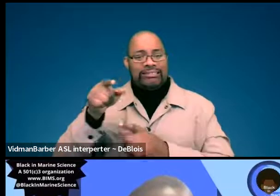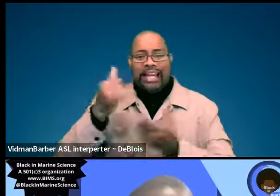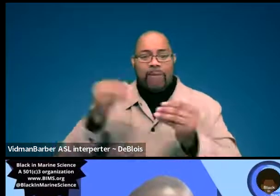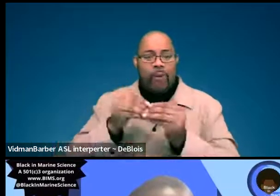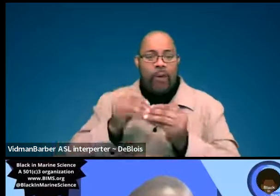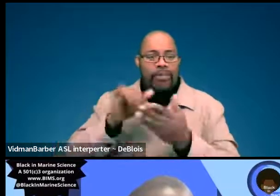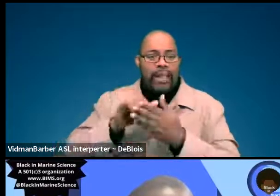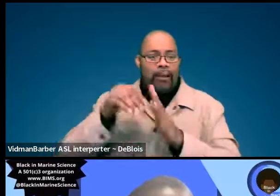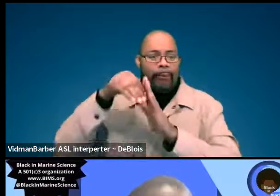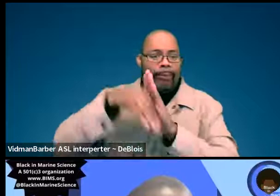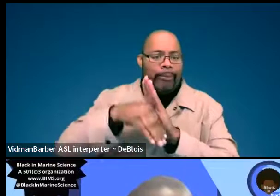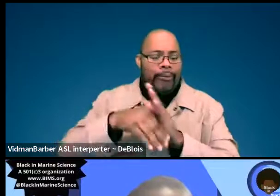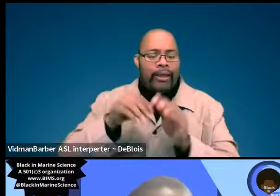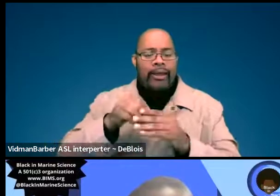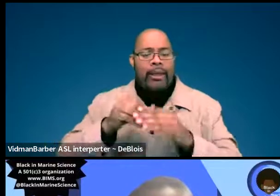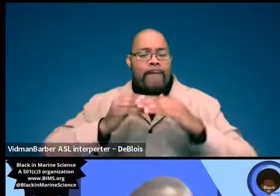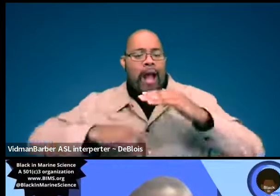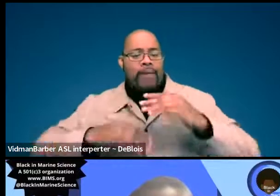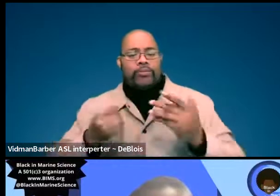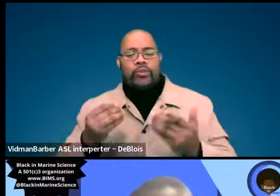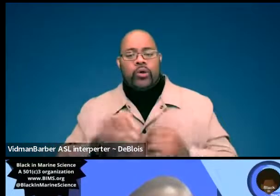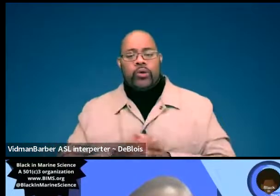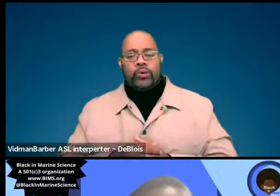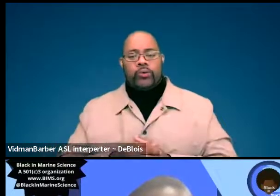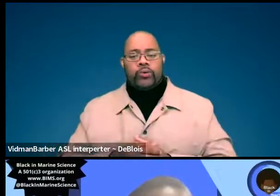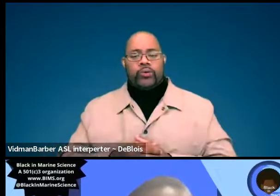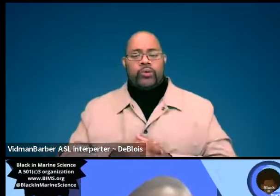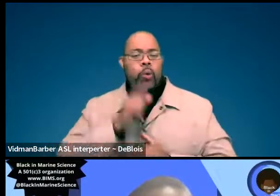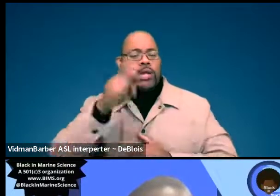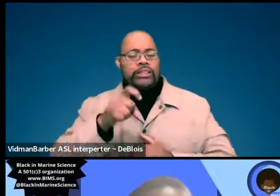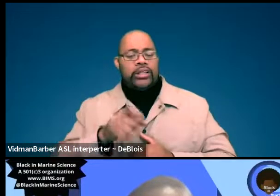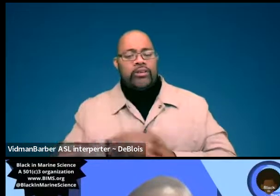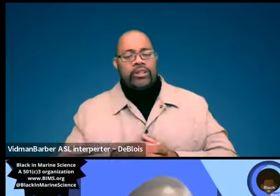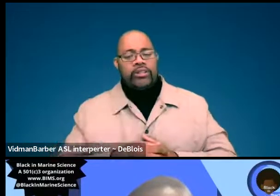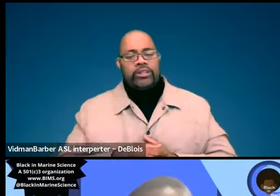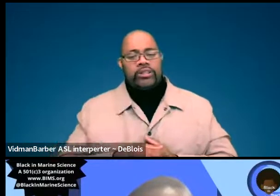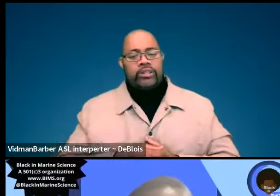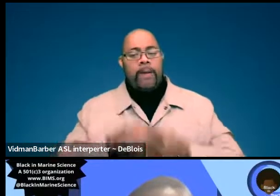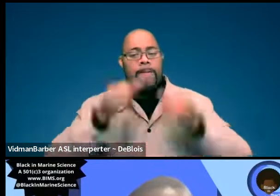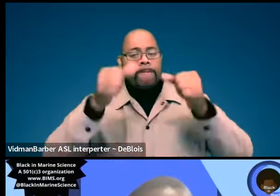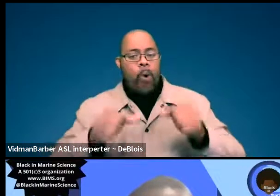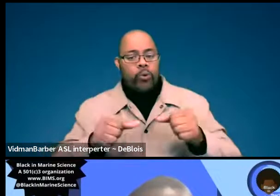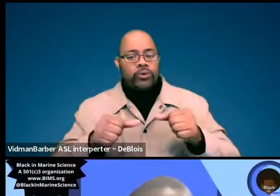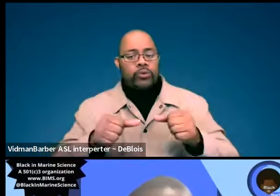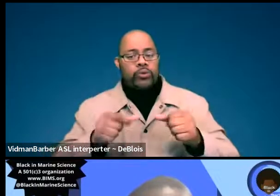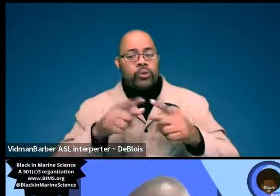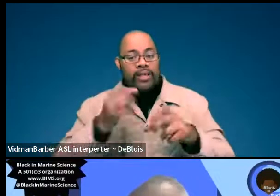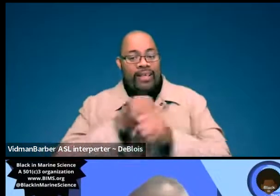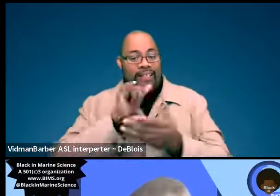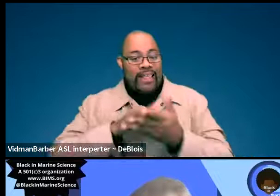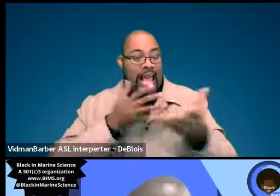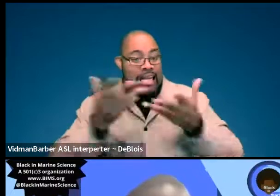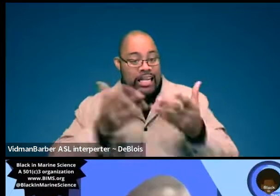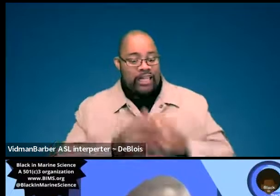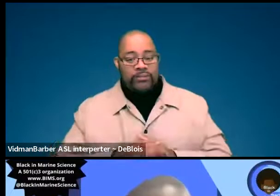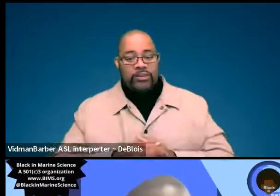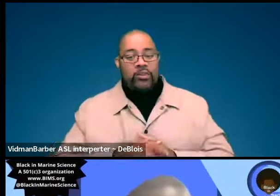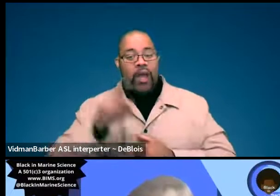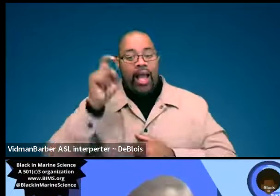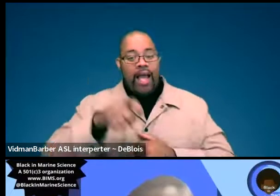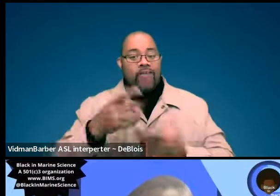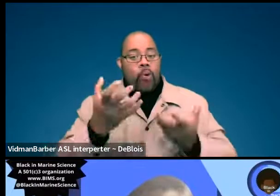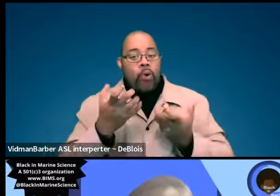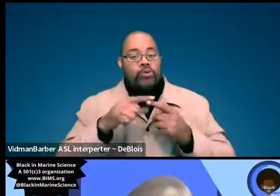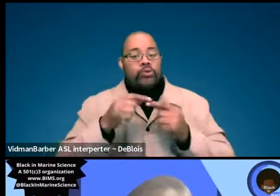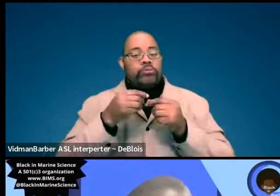that puts you down in the bottom. So it's like, don't necessarily post to get that engagement. You have to want